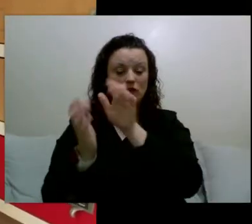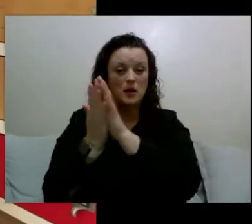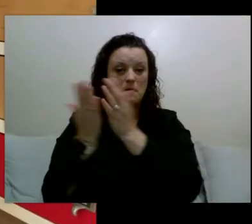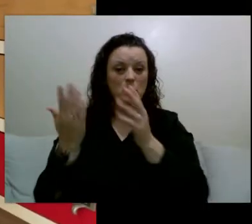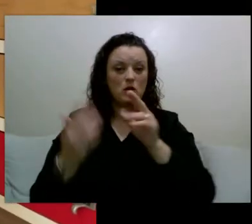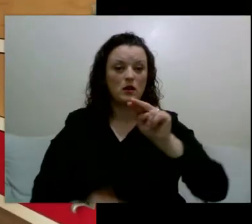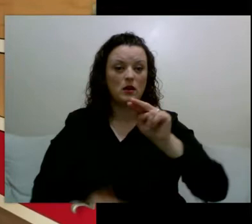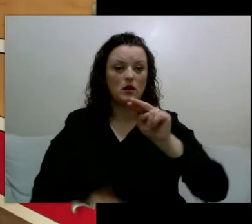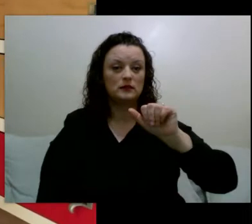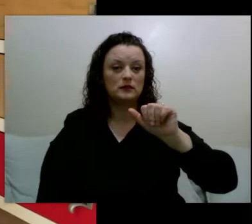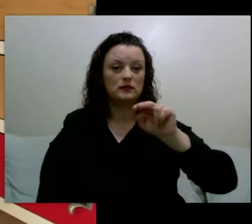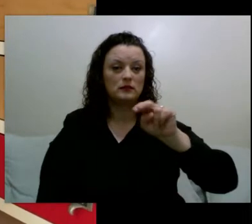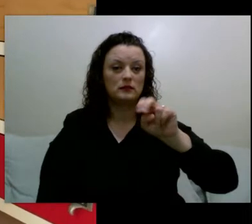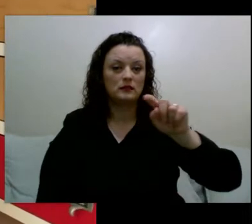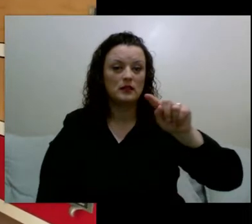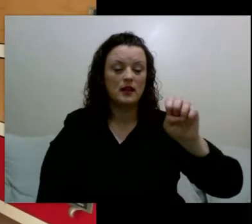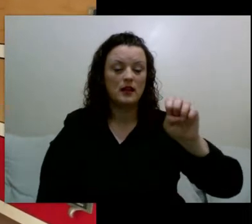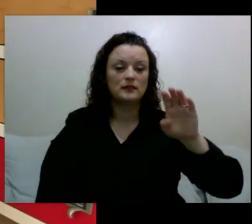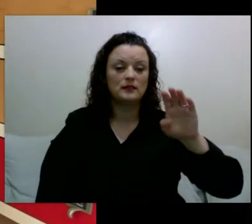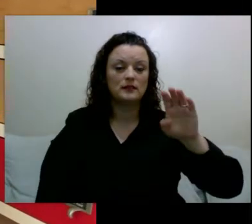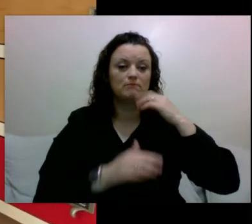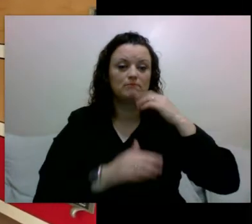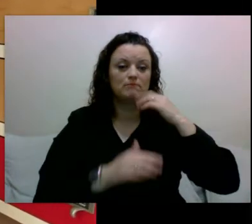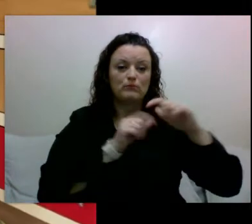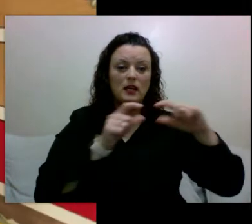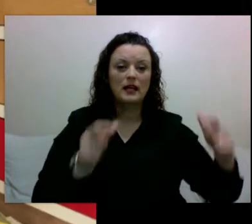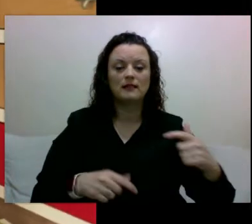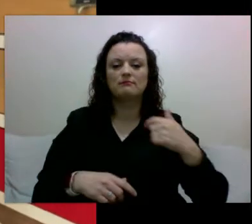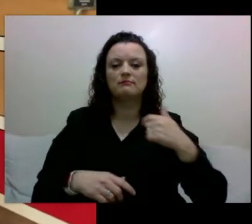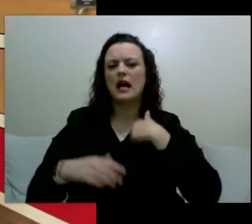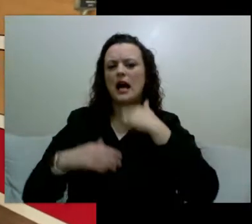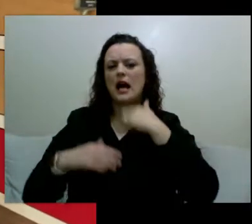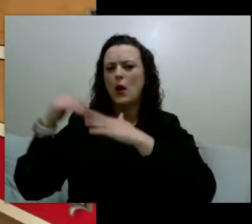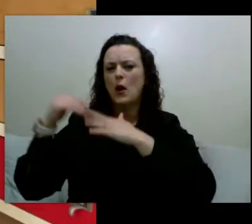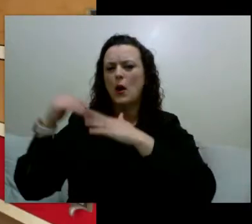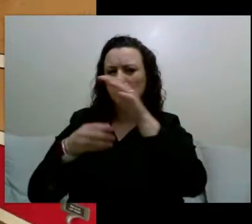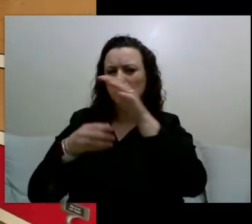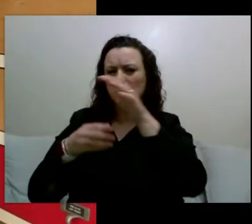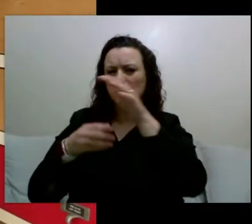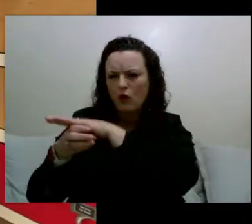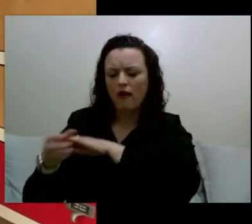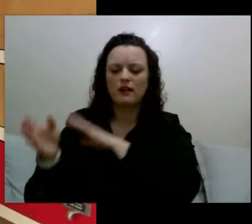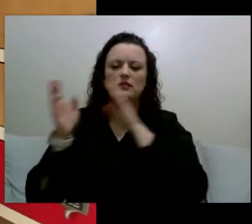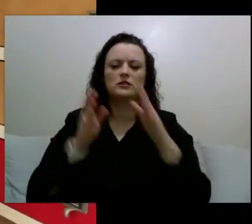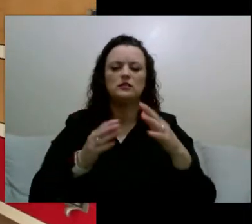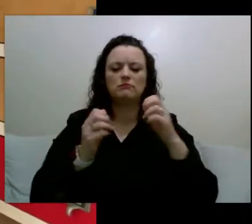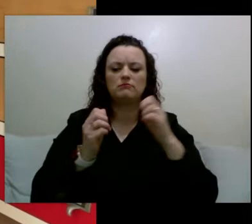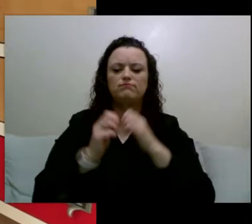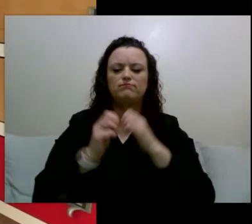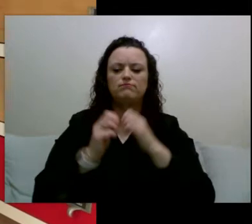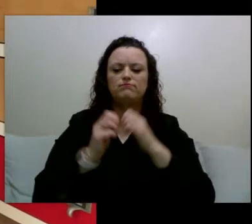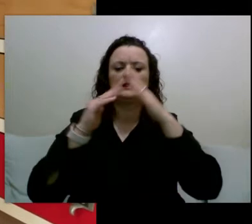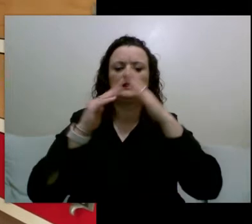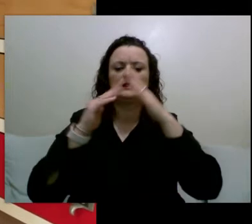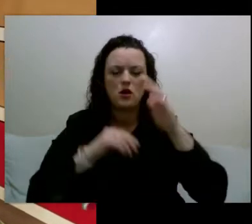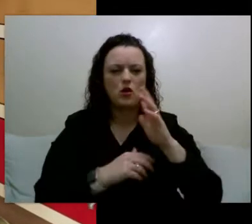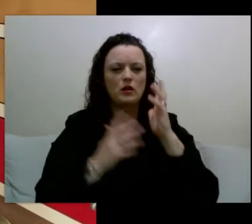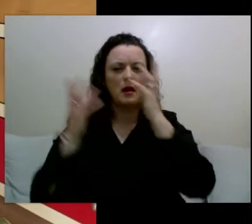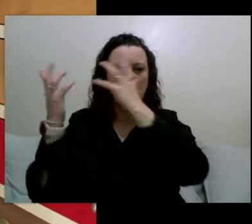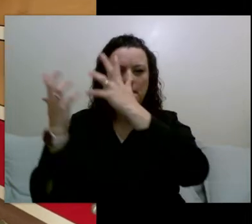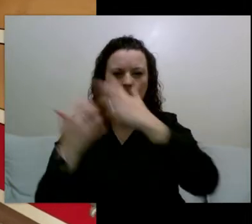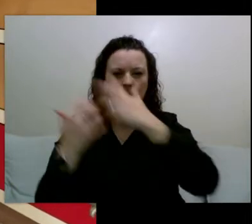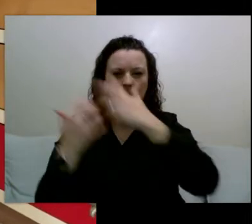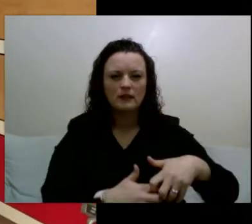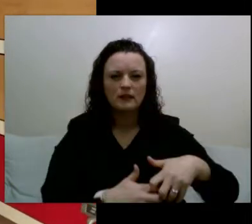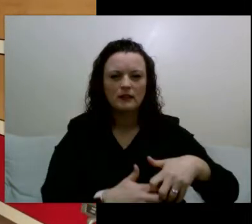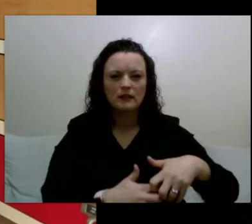the location? Did I make the building? Did I put it together? Have I drawn the sky? Have I photographed it?